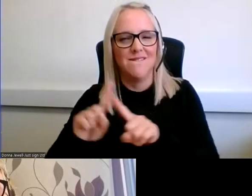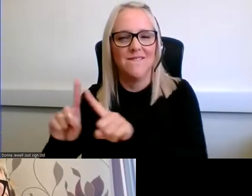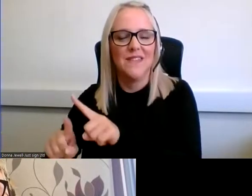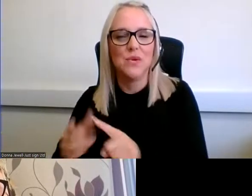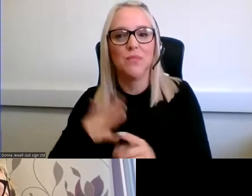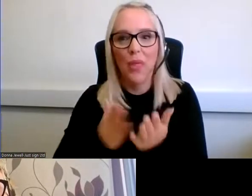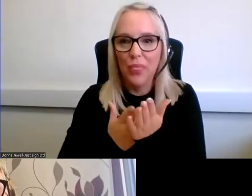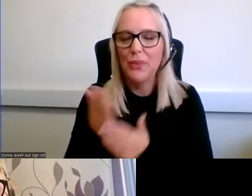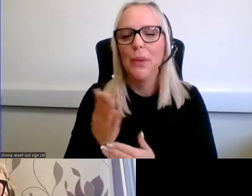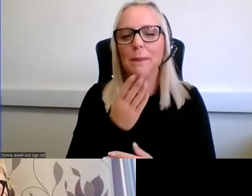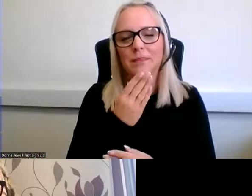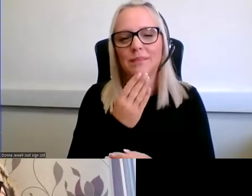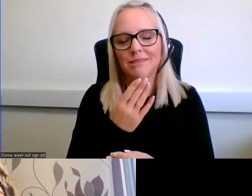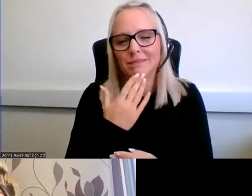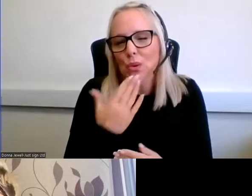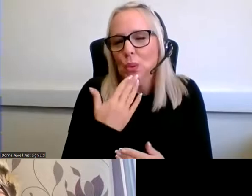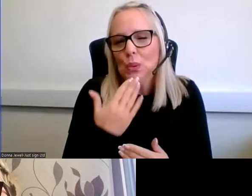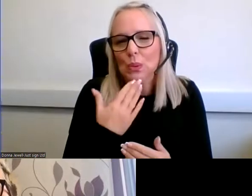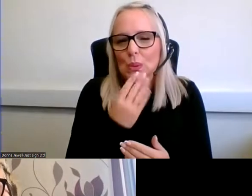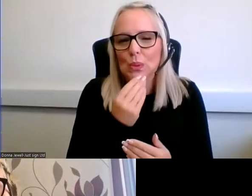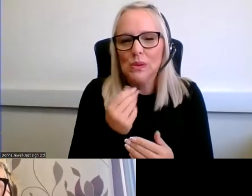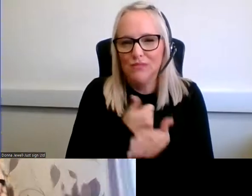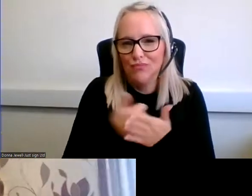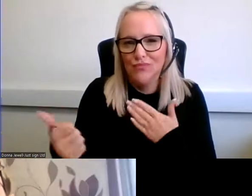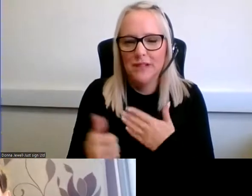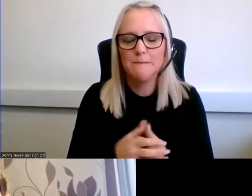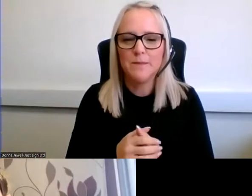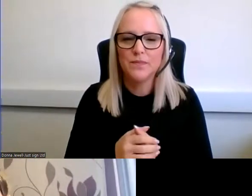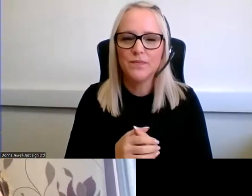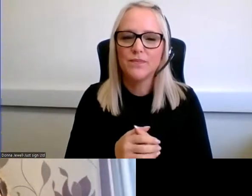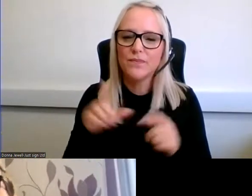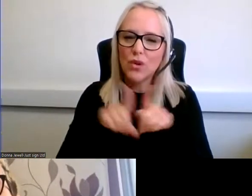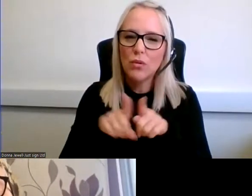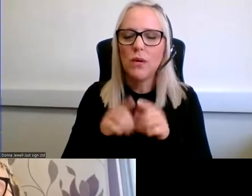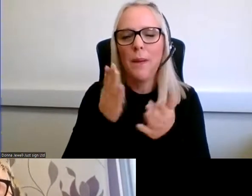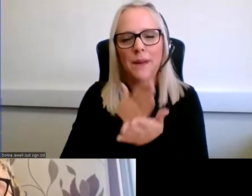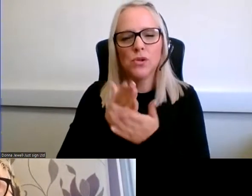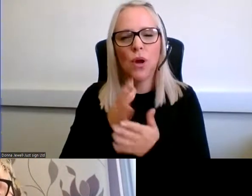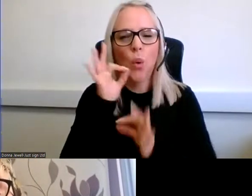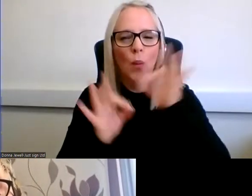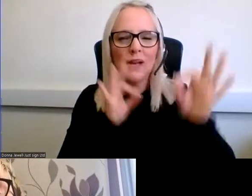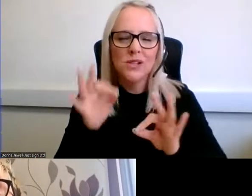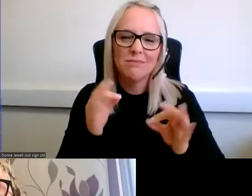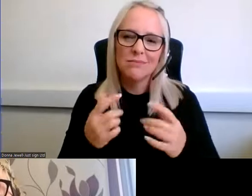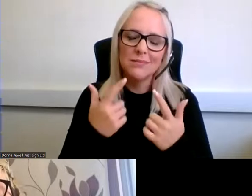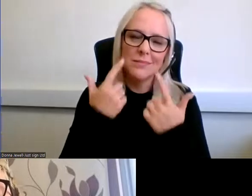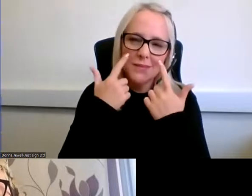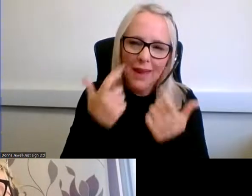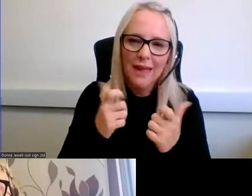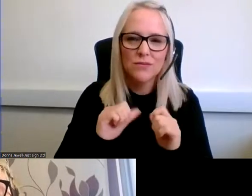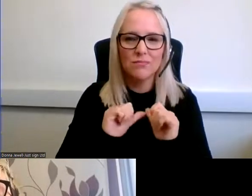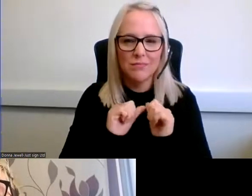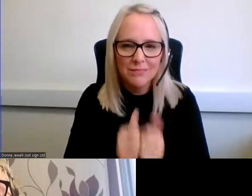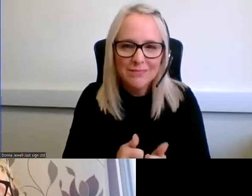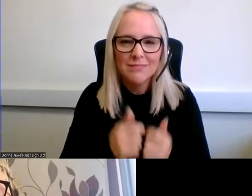event. So I know I don't need to say this, but please be kind and respectful when you ask questions and respect each other as we take part in